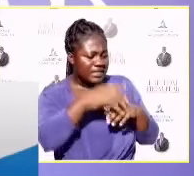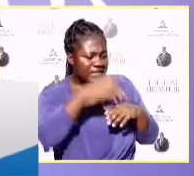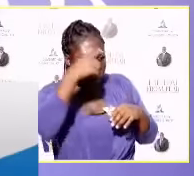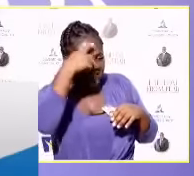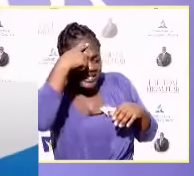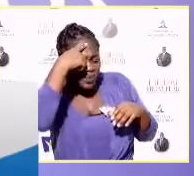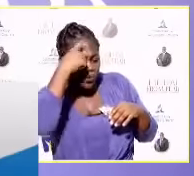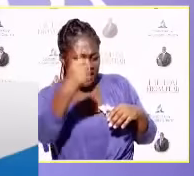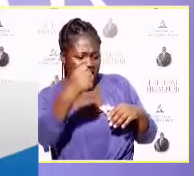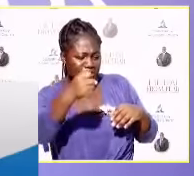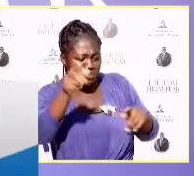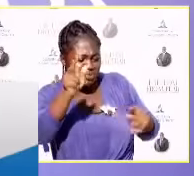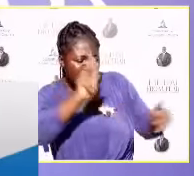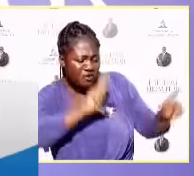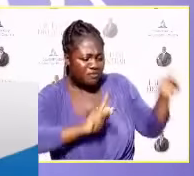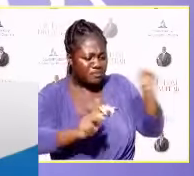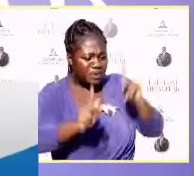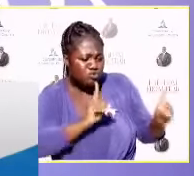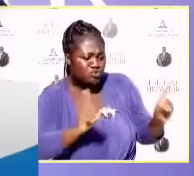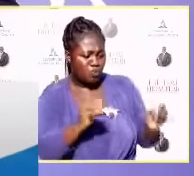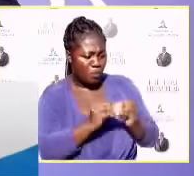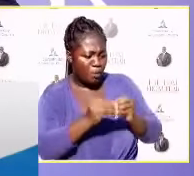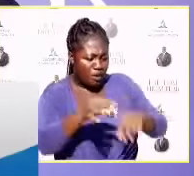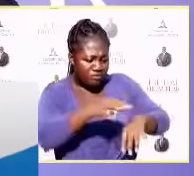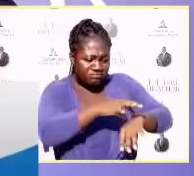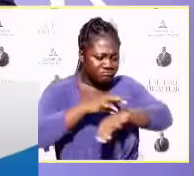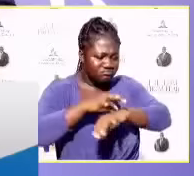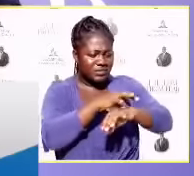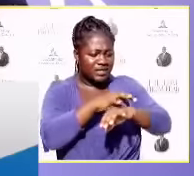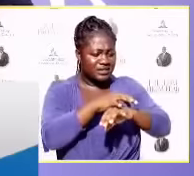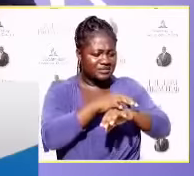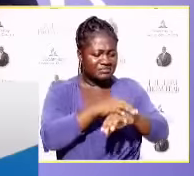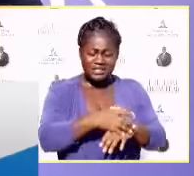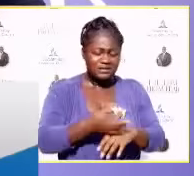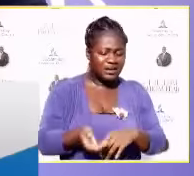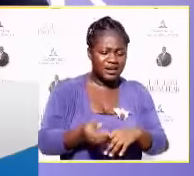of man was great in the earth,